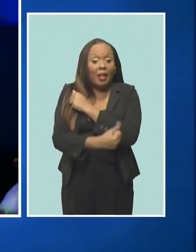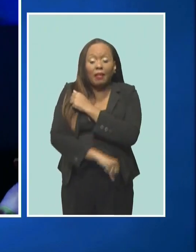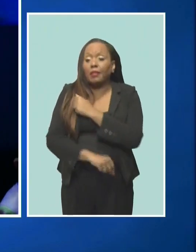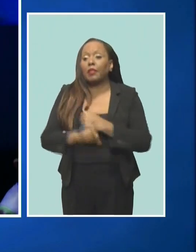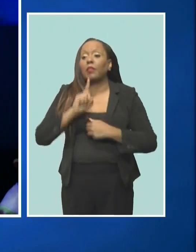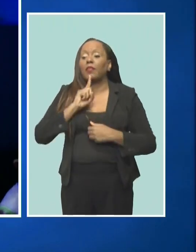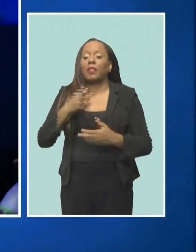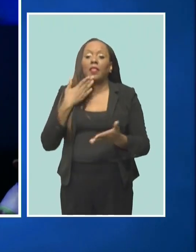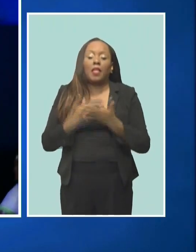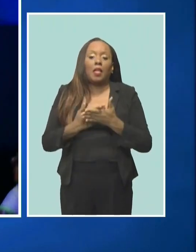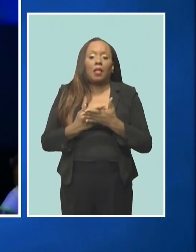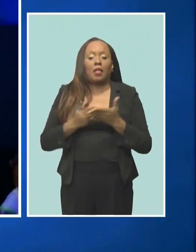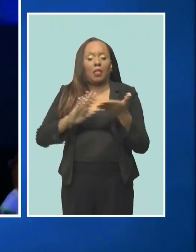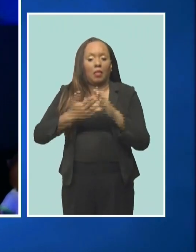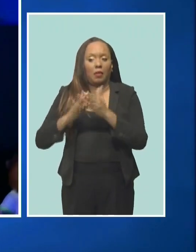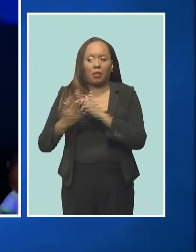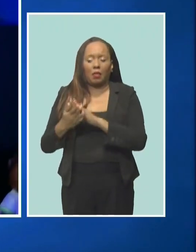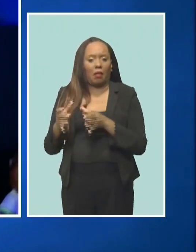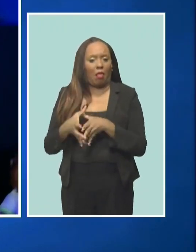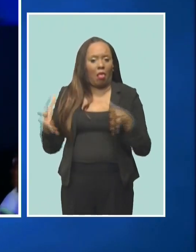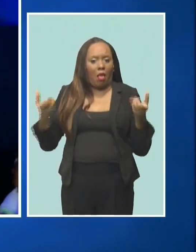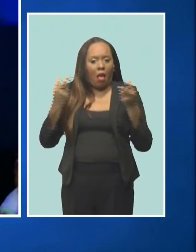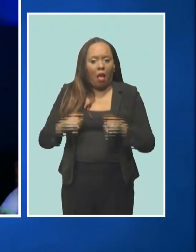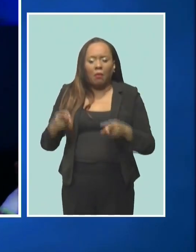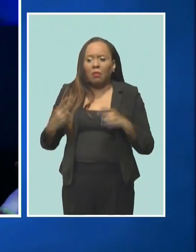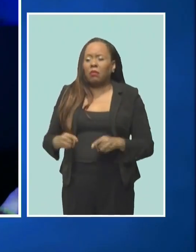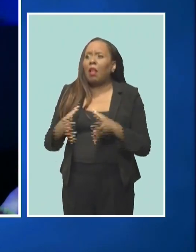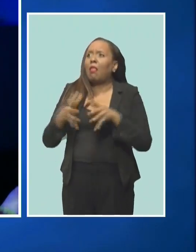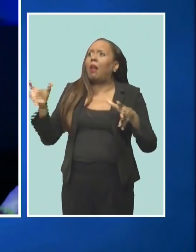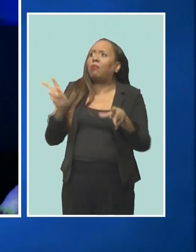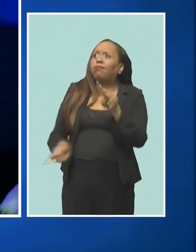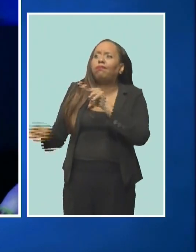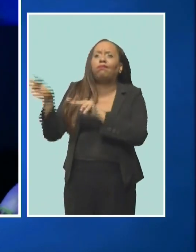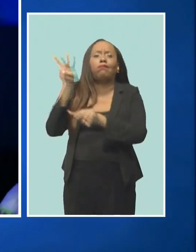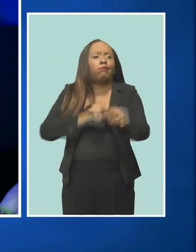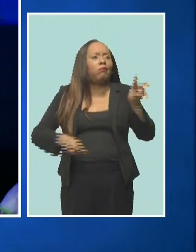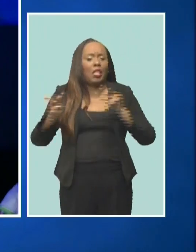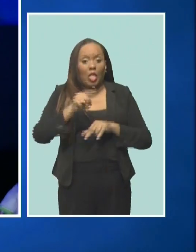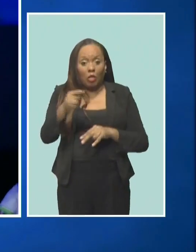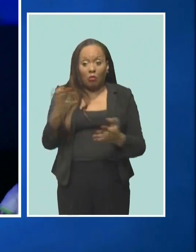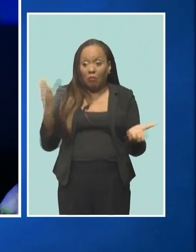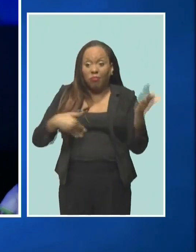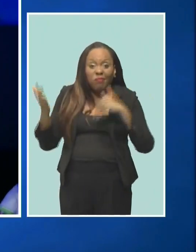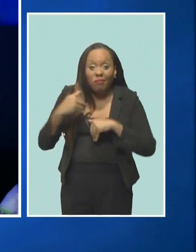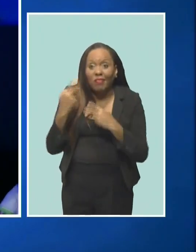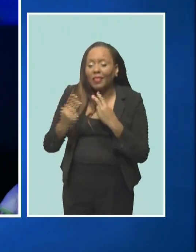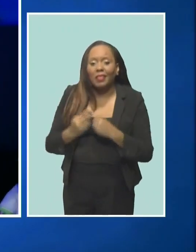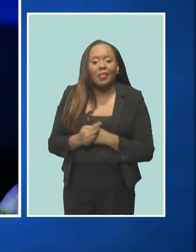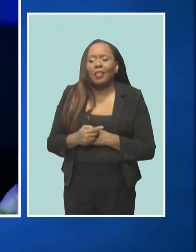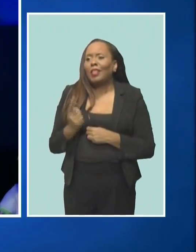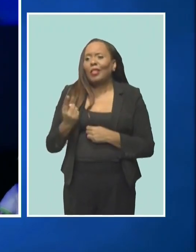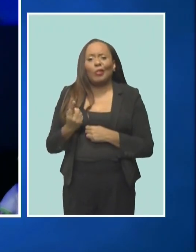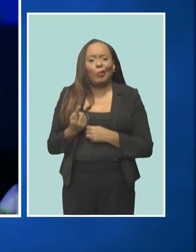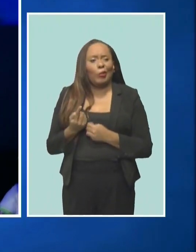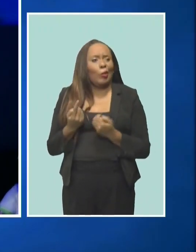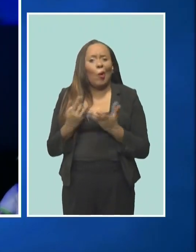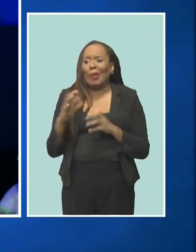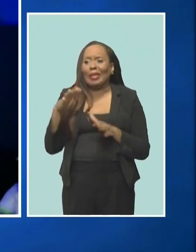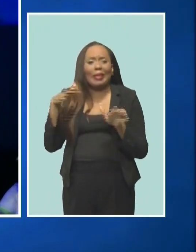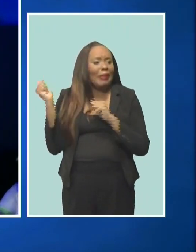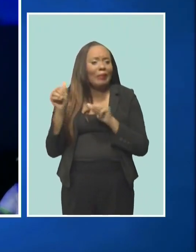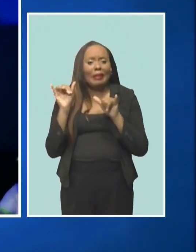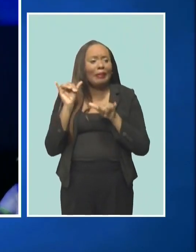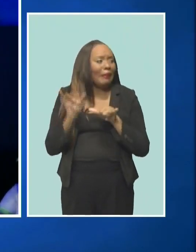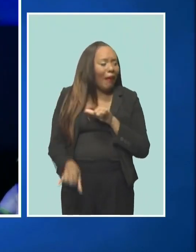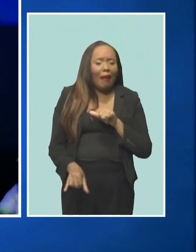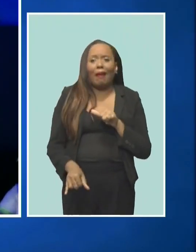that there's so much going on. There's so much to see. There's so much to do that when you come into St. Andrew, you don't have to leave for the entire day. You can